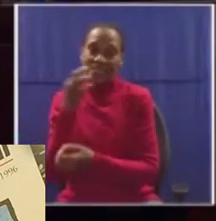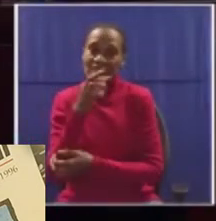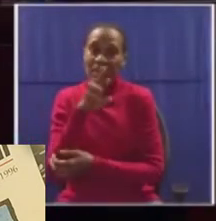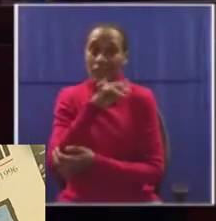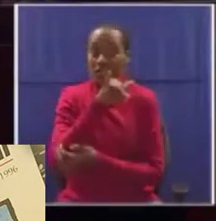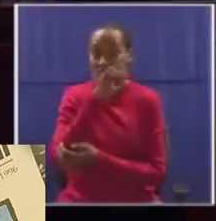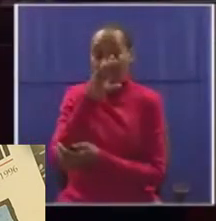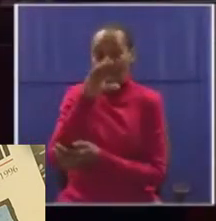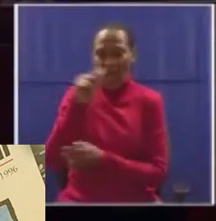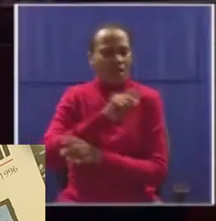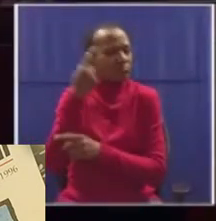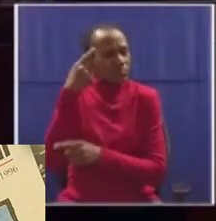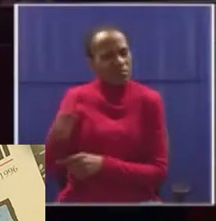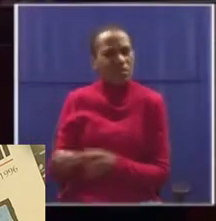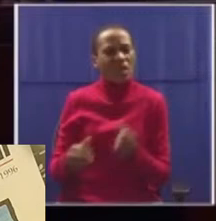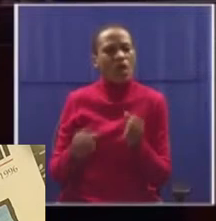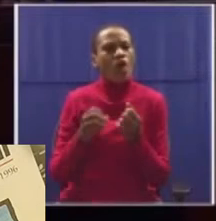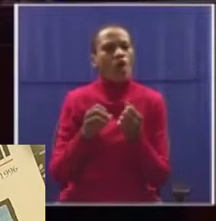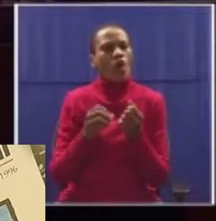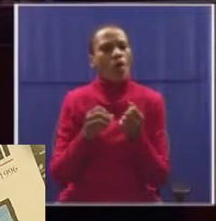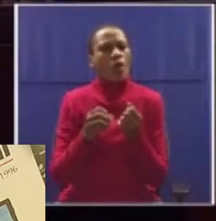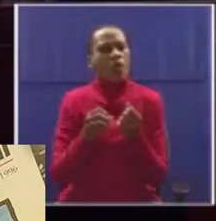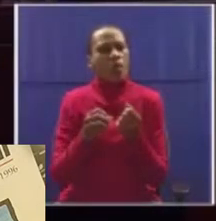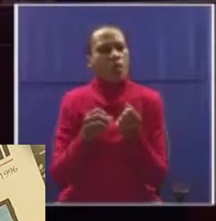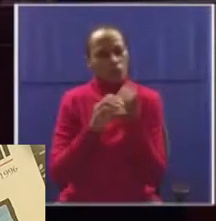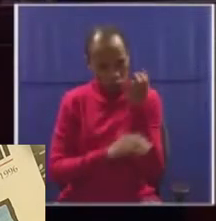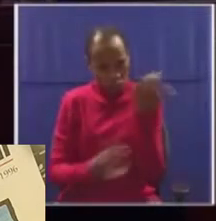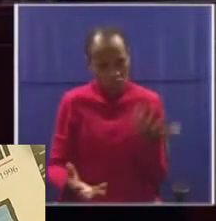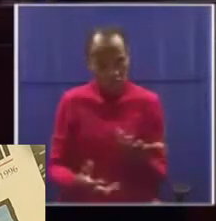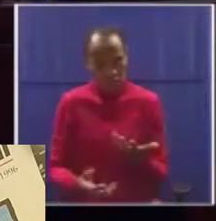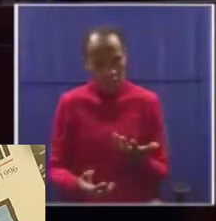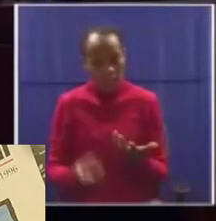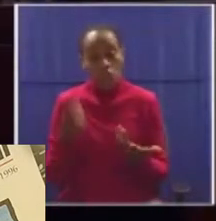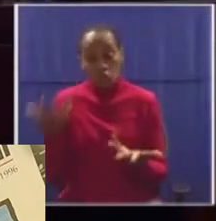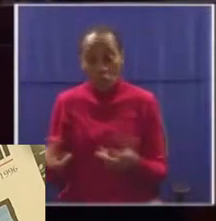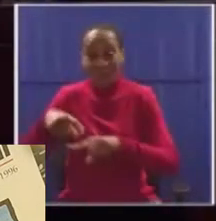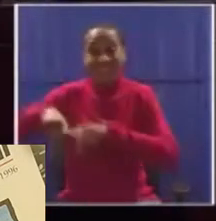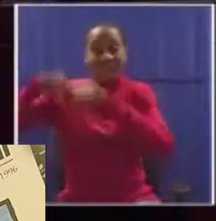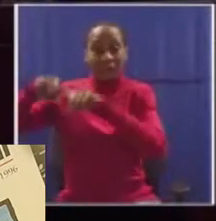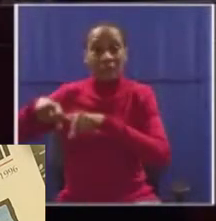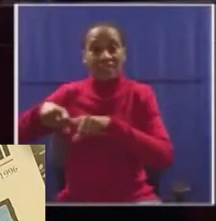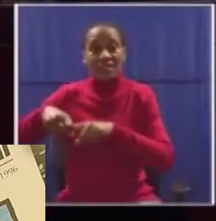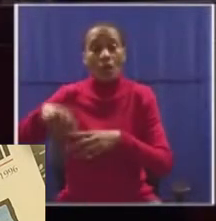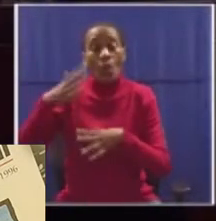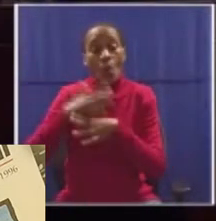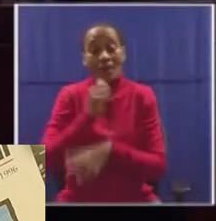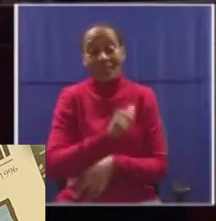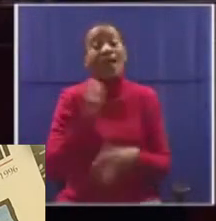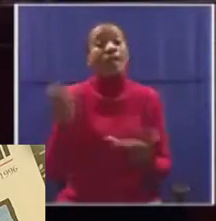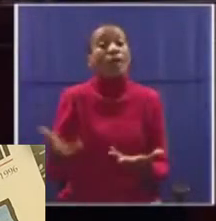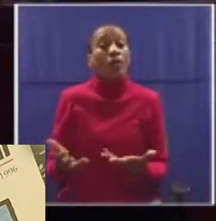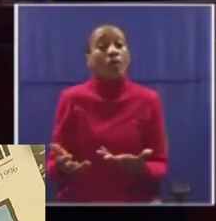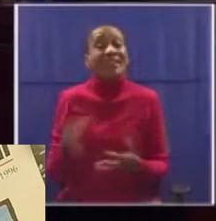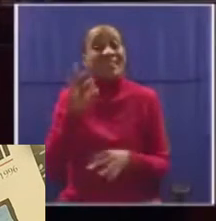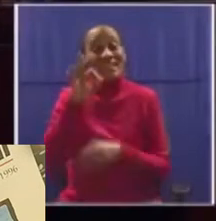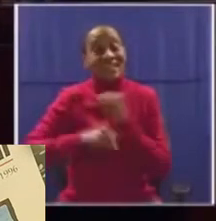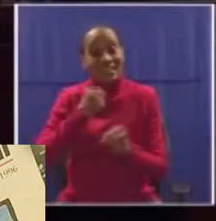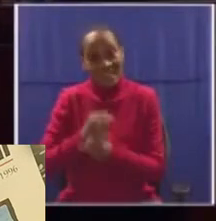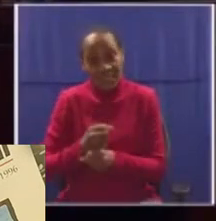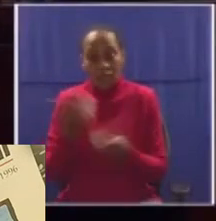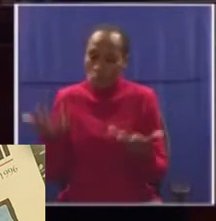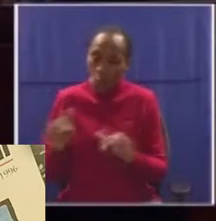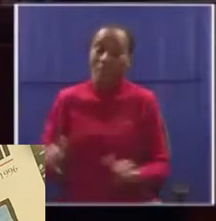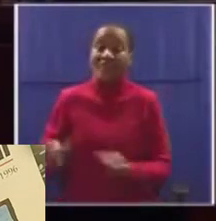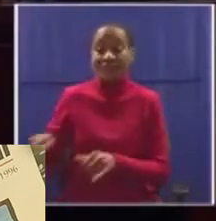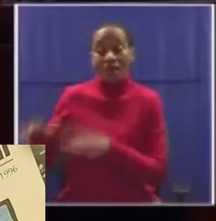unconstitutional but suspended the Declaration of invalidity for three years in order that Parliament May rectify the